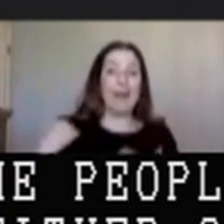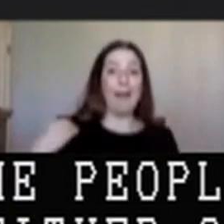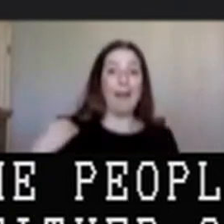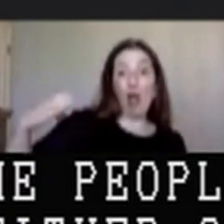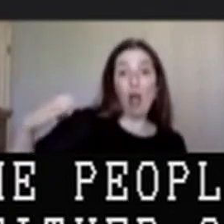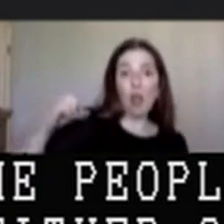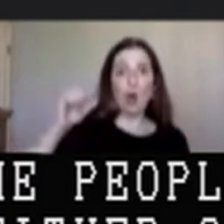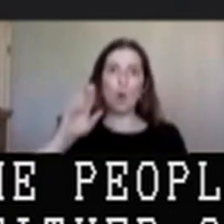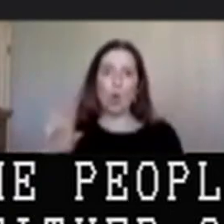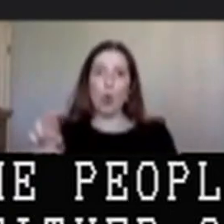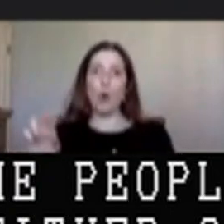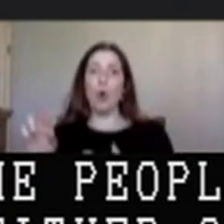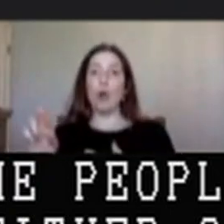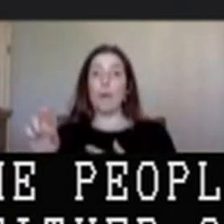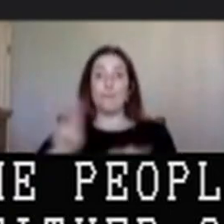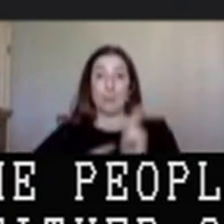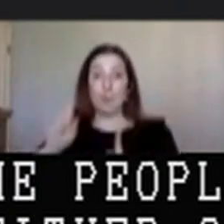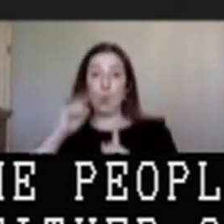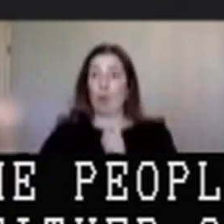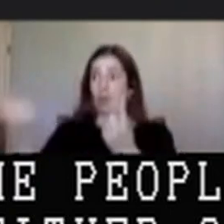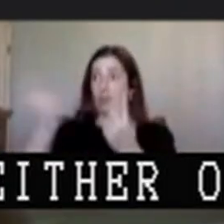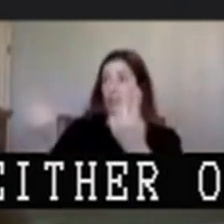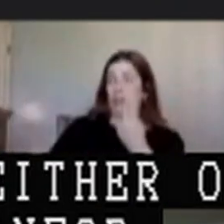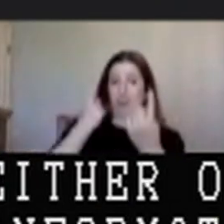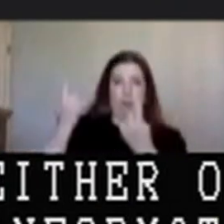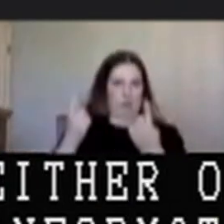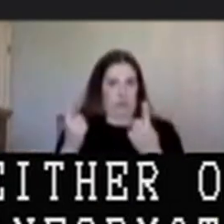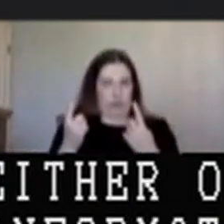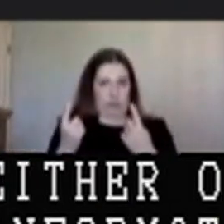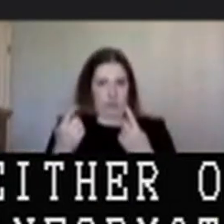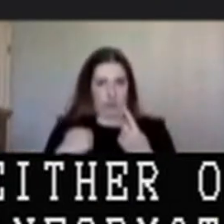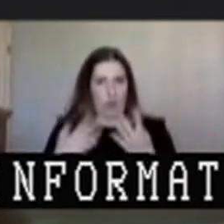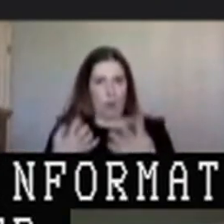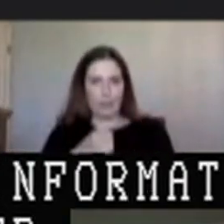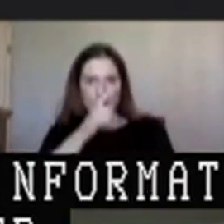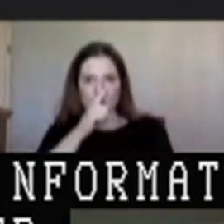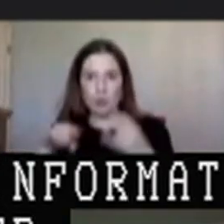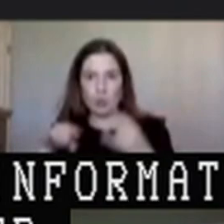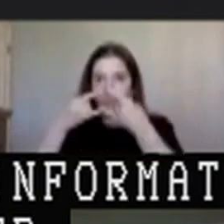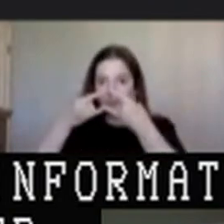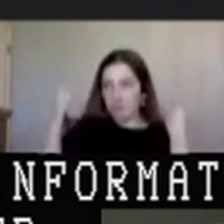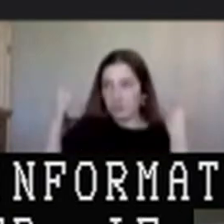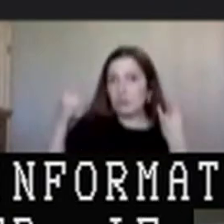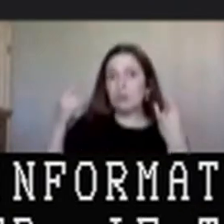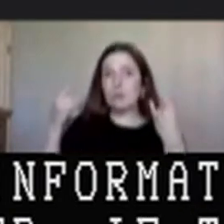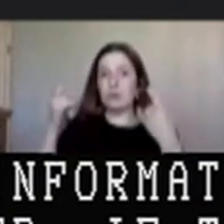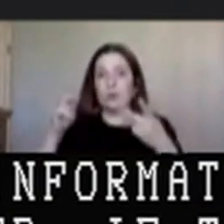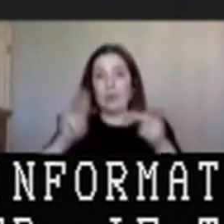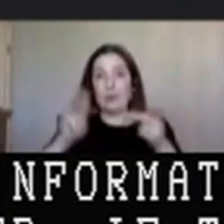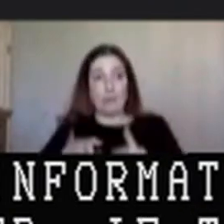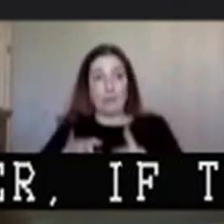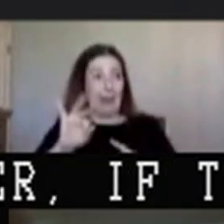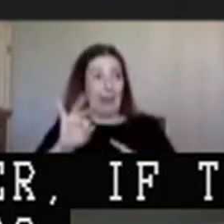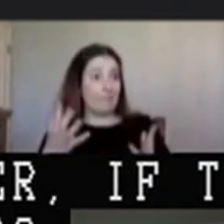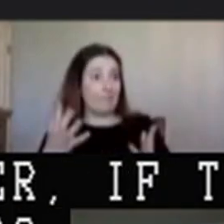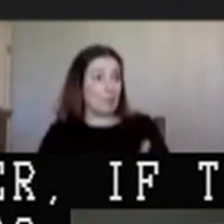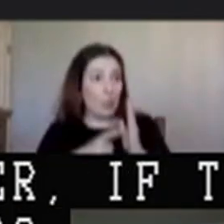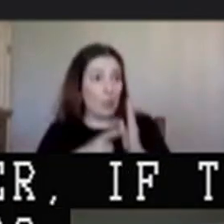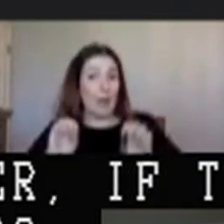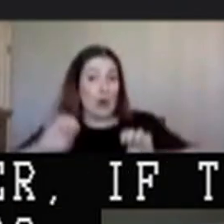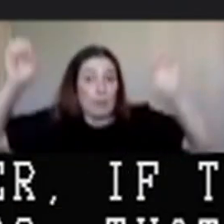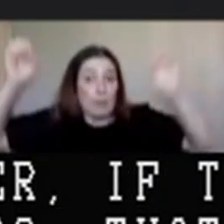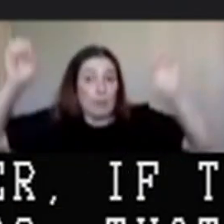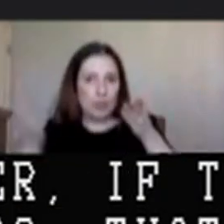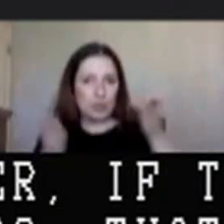information, pharmacists or whatever, if there are some settings well, that's still medically related, but if there